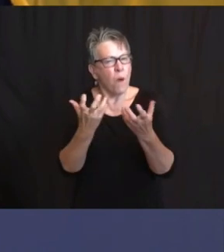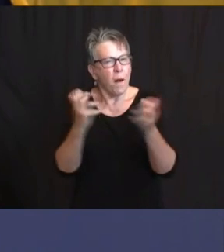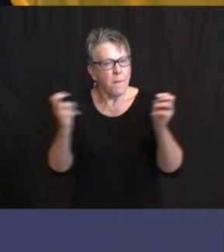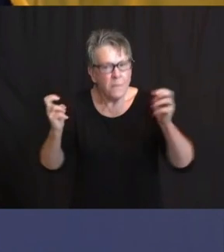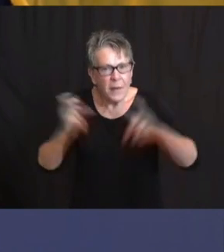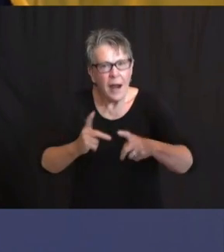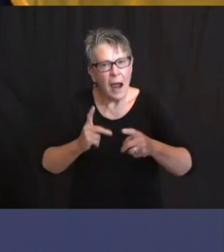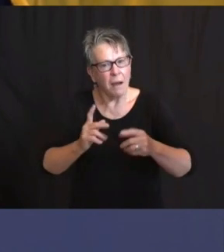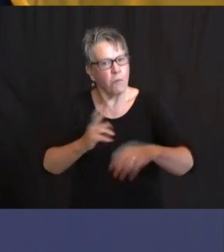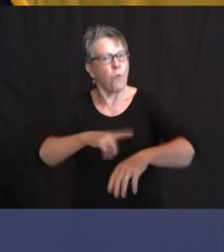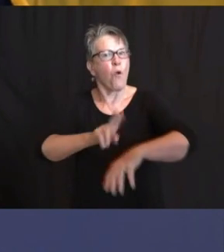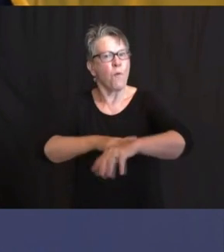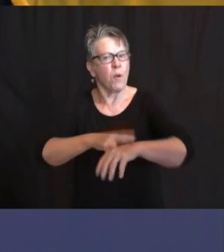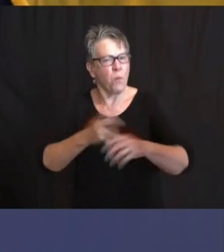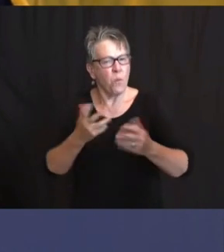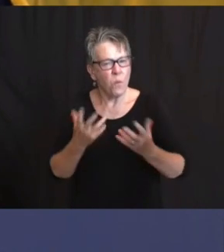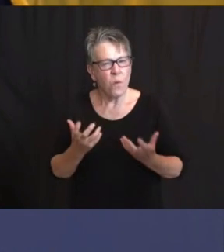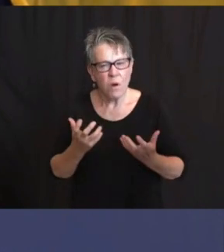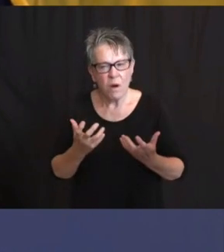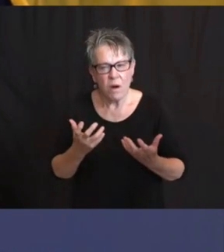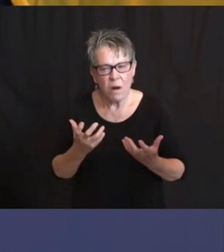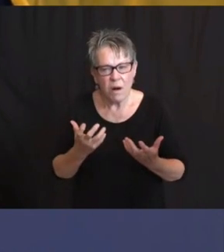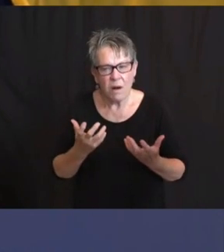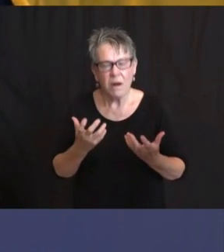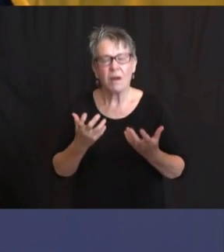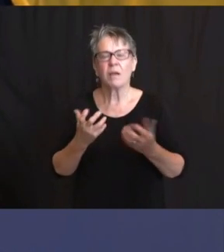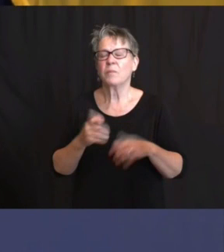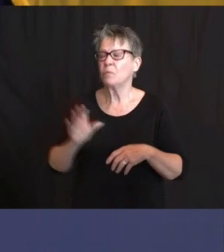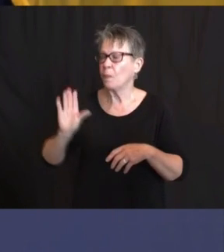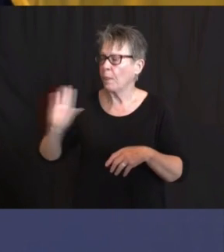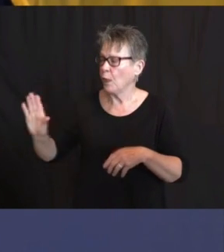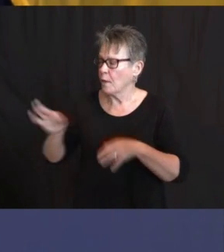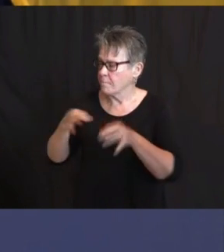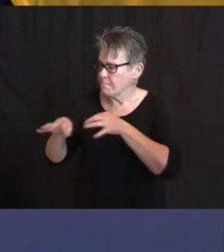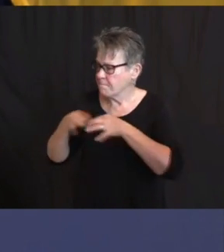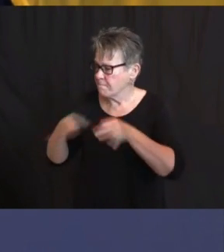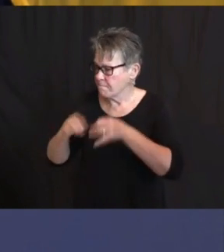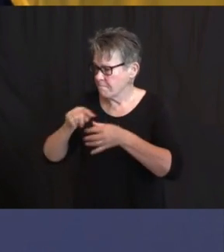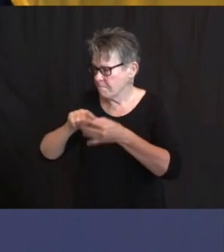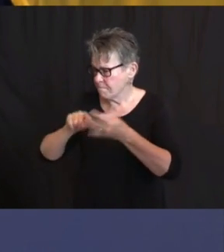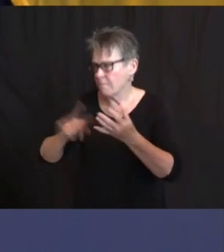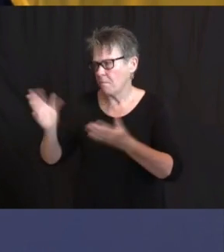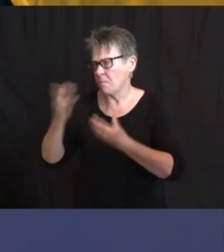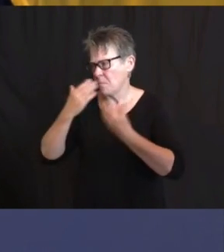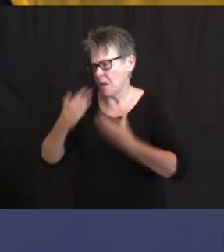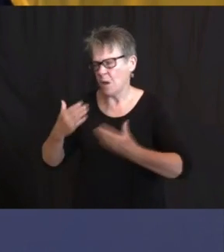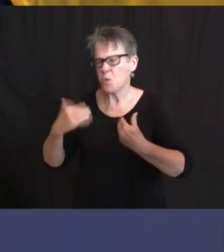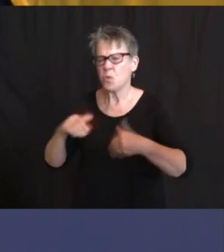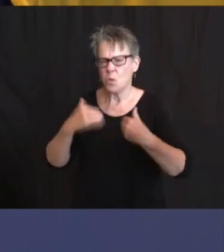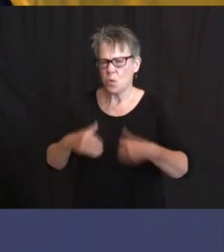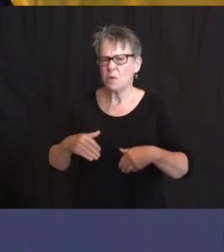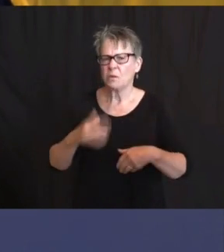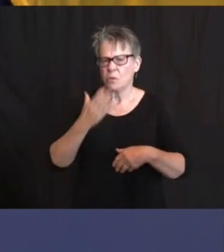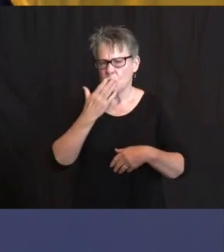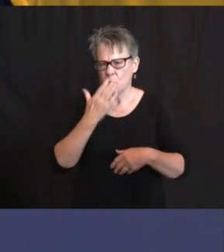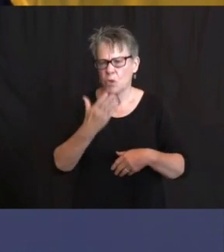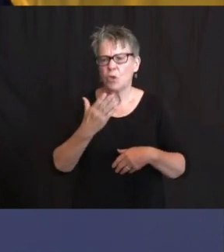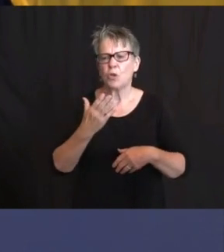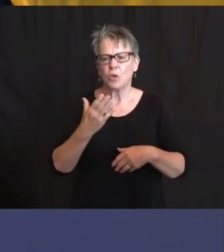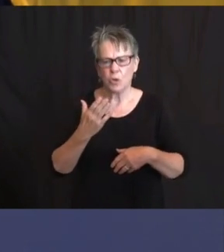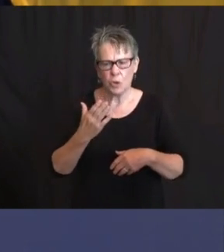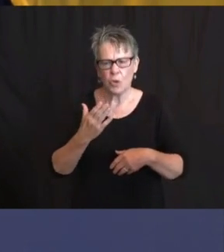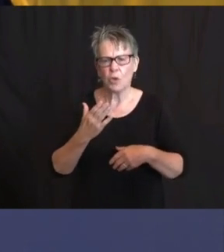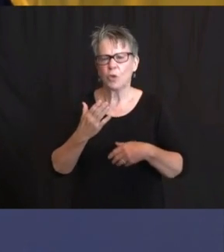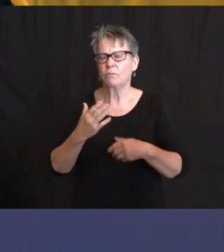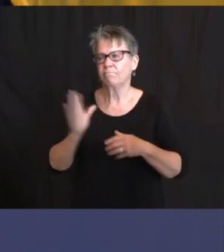best in your new position. And also, before folks even ask it, my guess is we're probably early